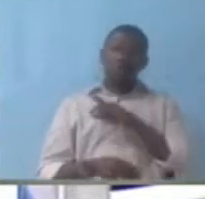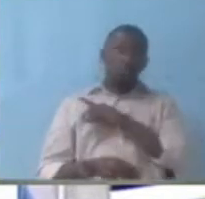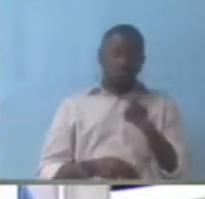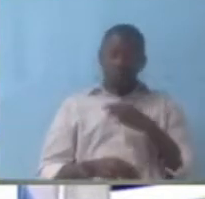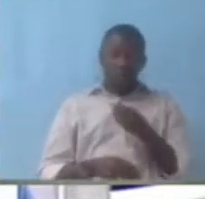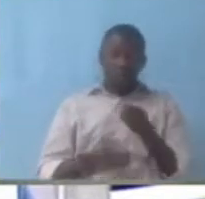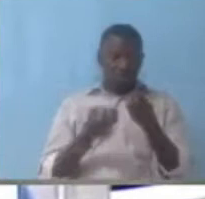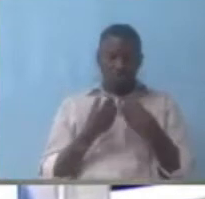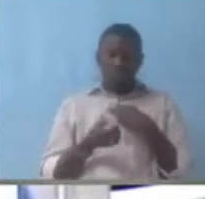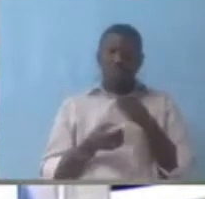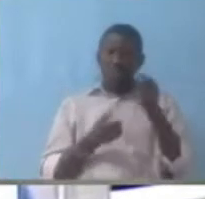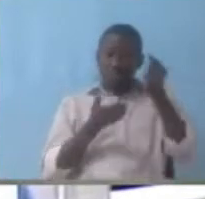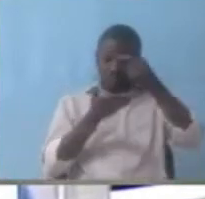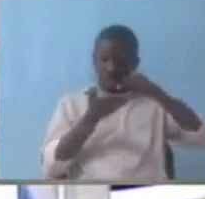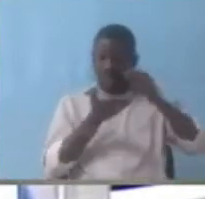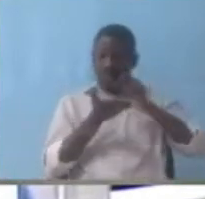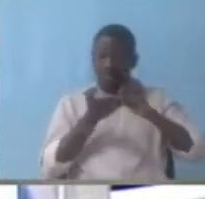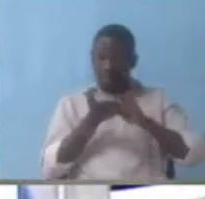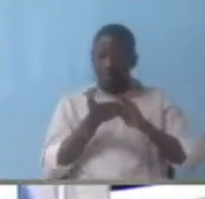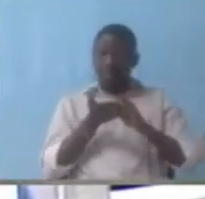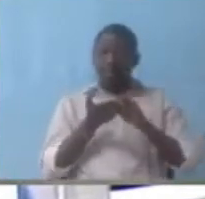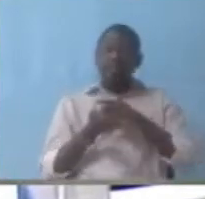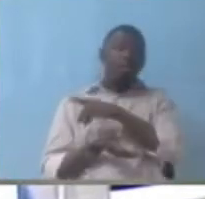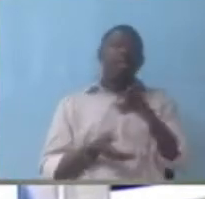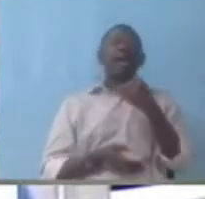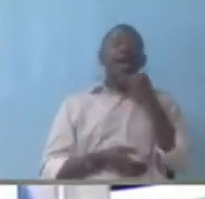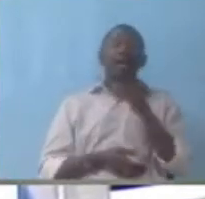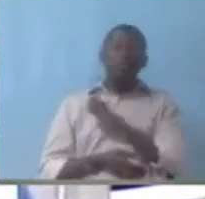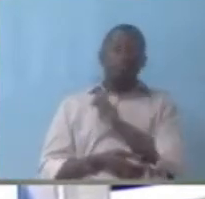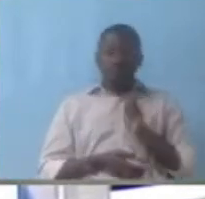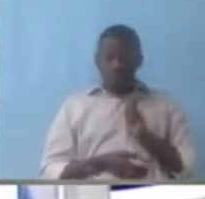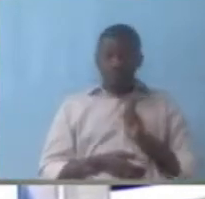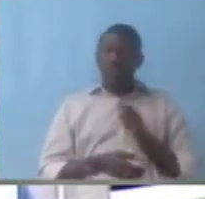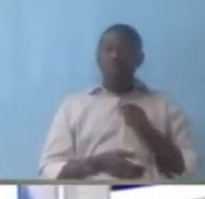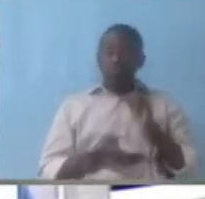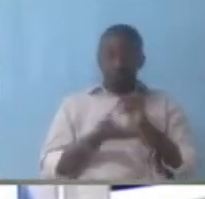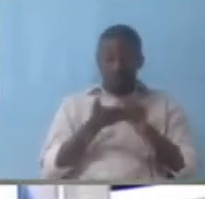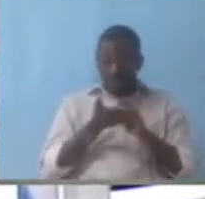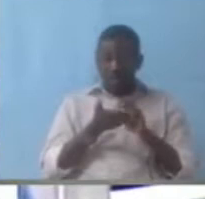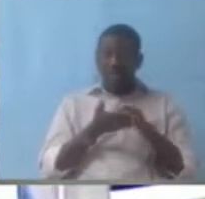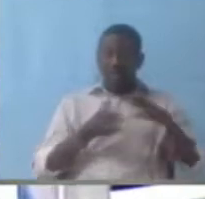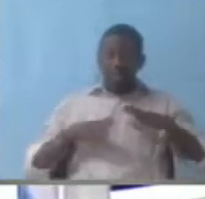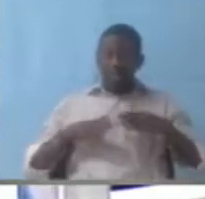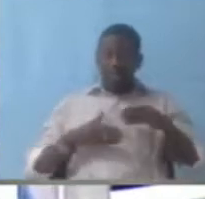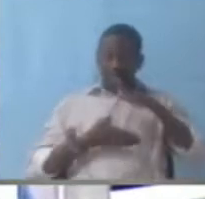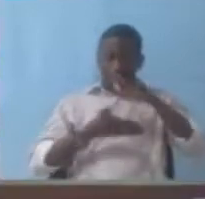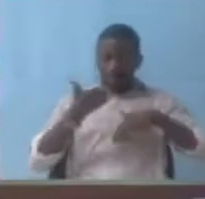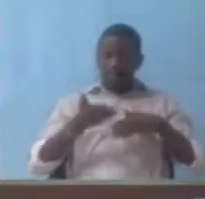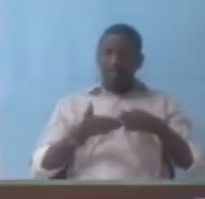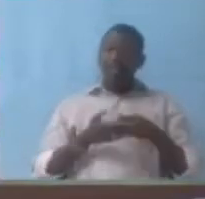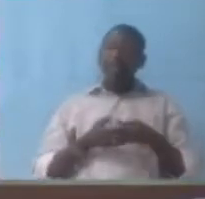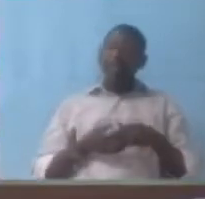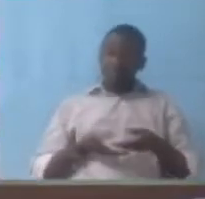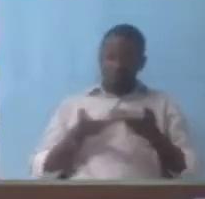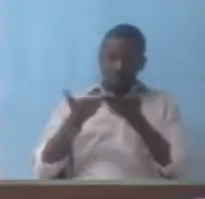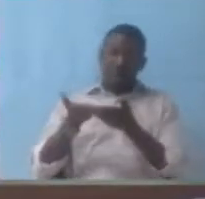us to provide a draft. And you did. Itel nin draft manade. Itel ya kanin tolle bulu purka okaito deda. And you okay? Yes.